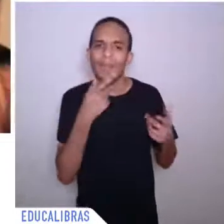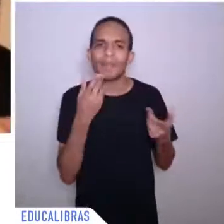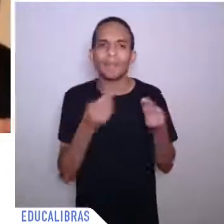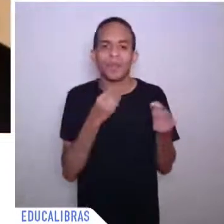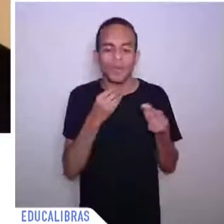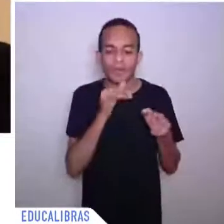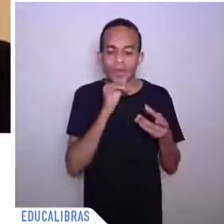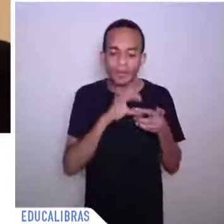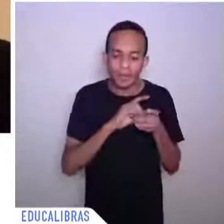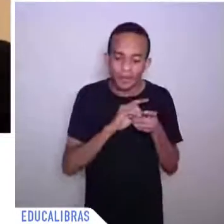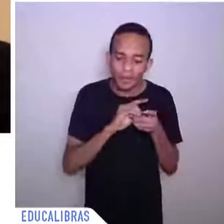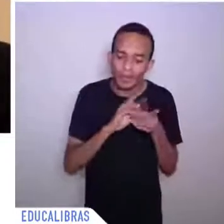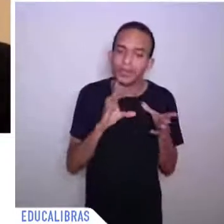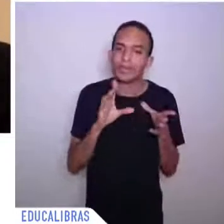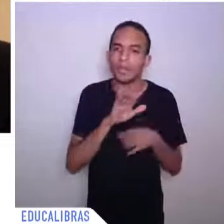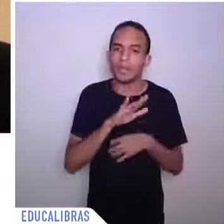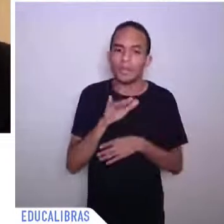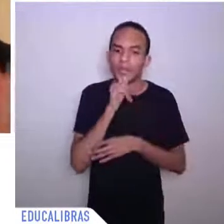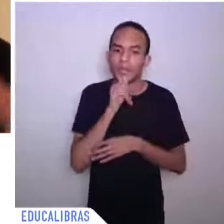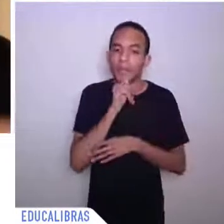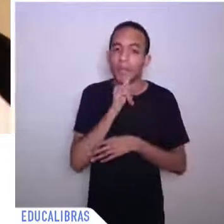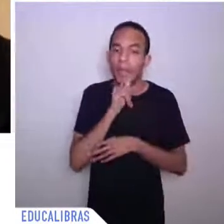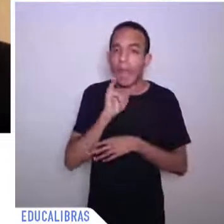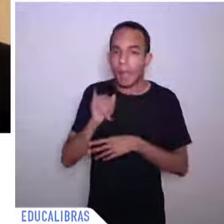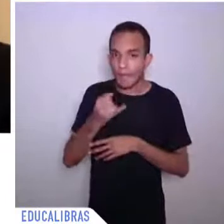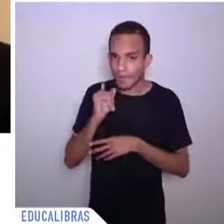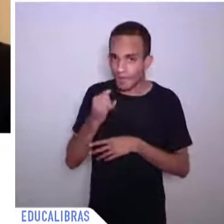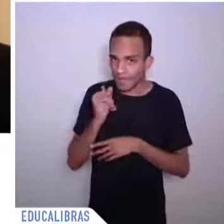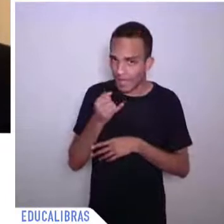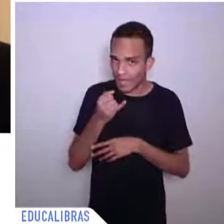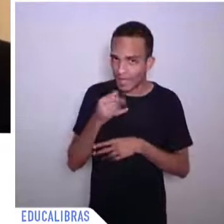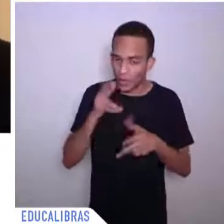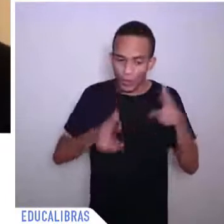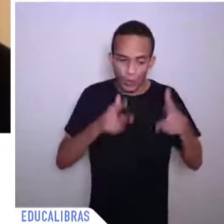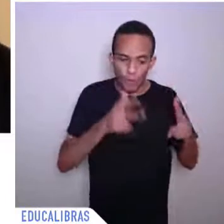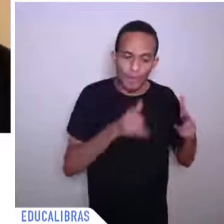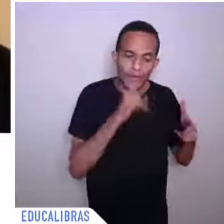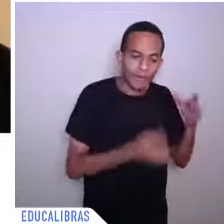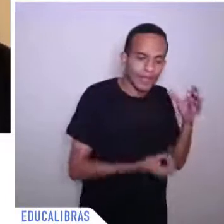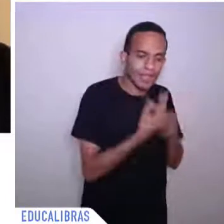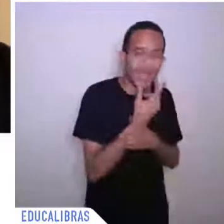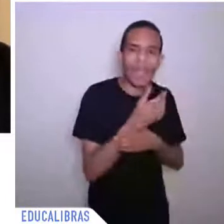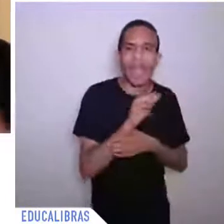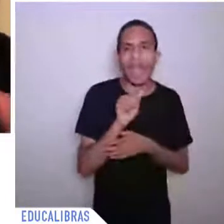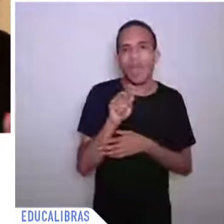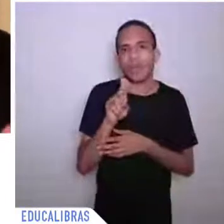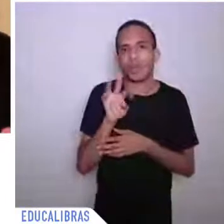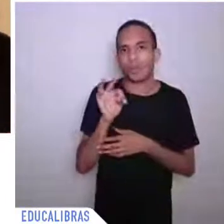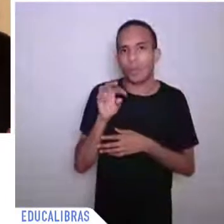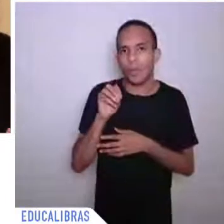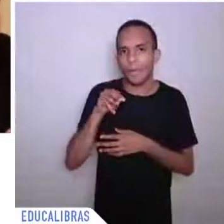the imbecile, and it's the voice of imbecility. It is using